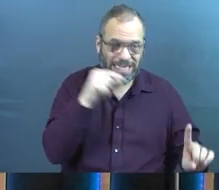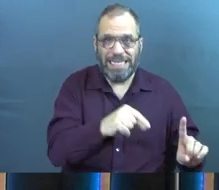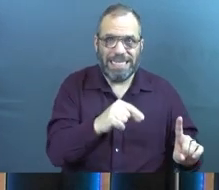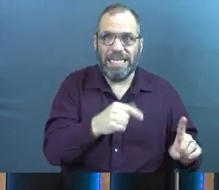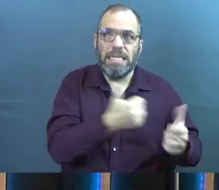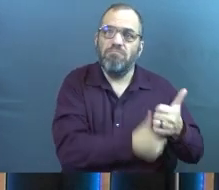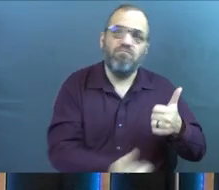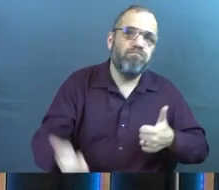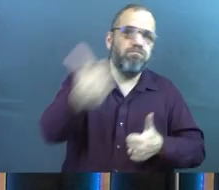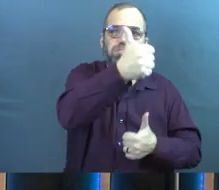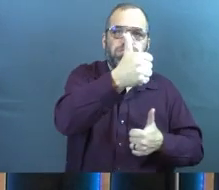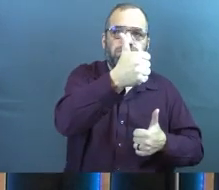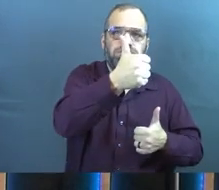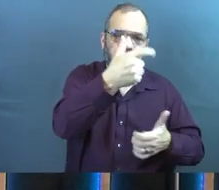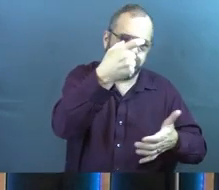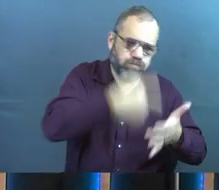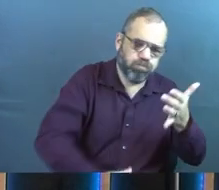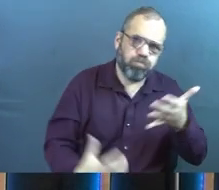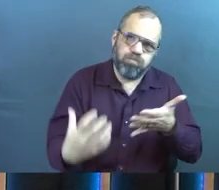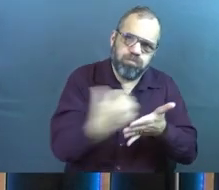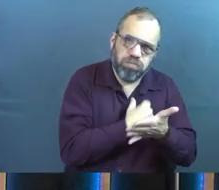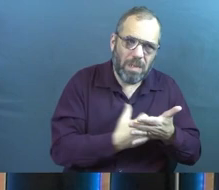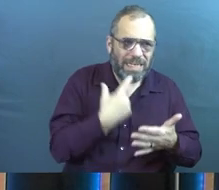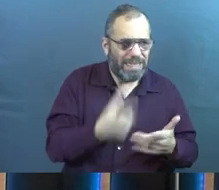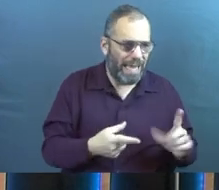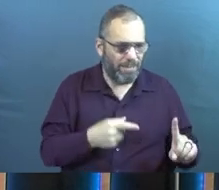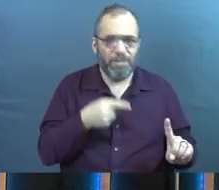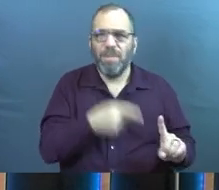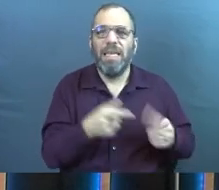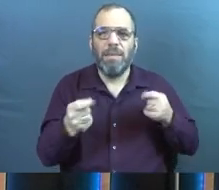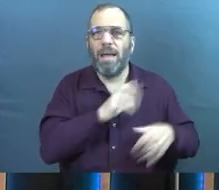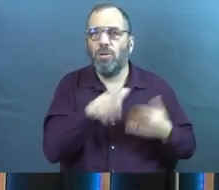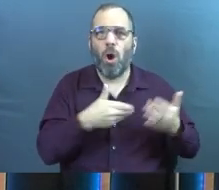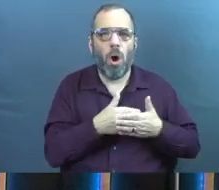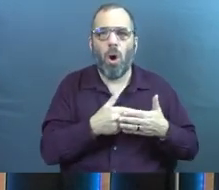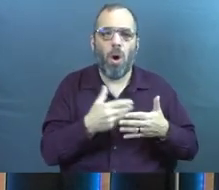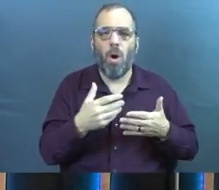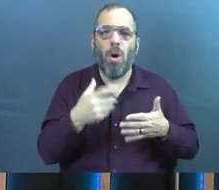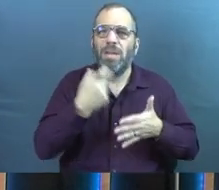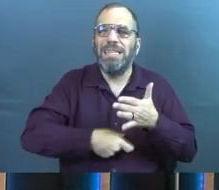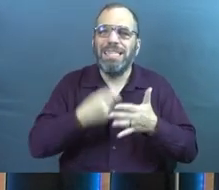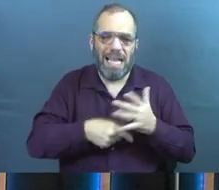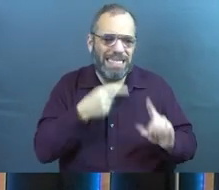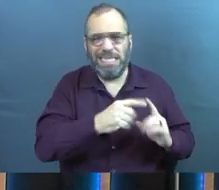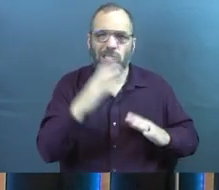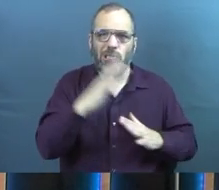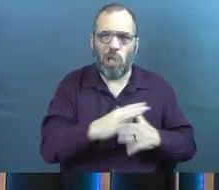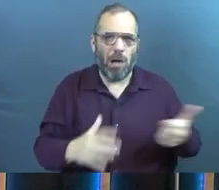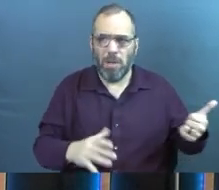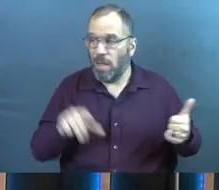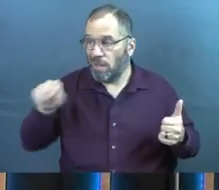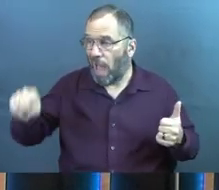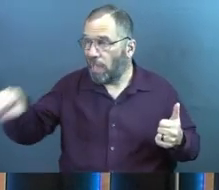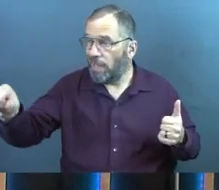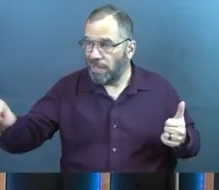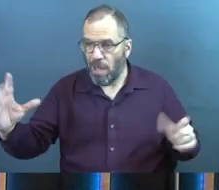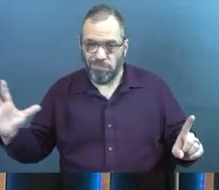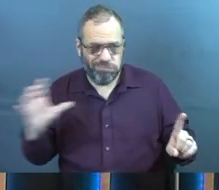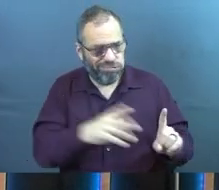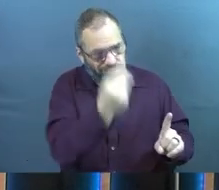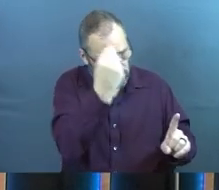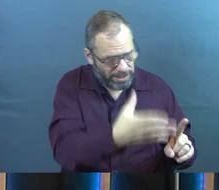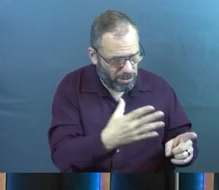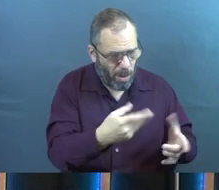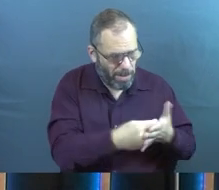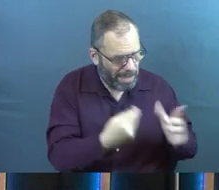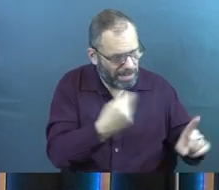was the chief tax collector. Really a simple way to say that he manages all the other tax collectors, right? Like he's the top dog that the other ones answer to. And that means